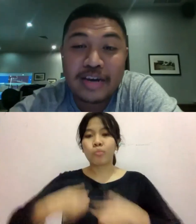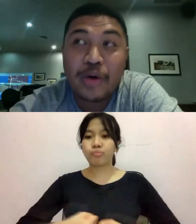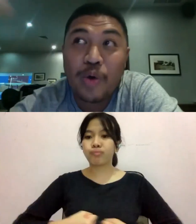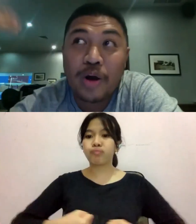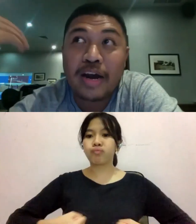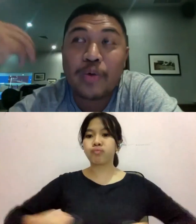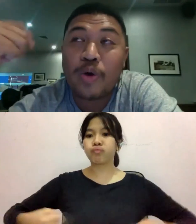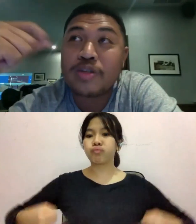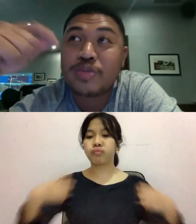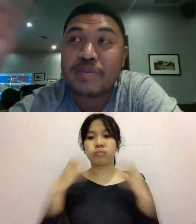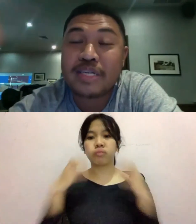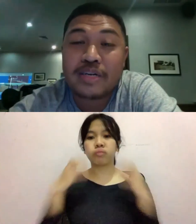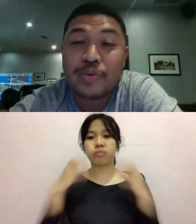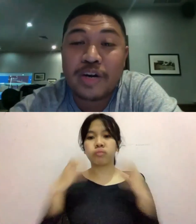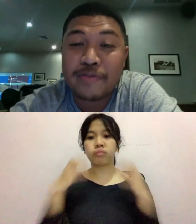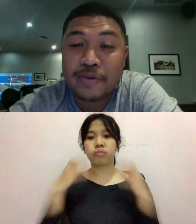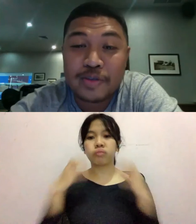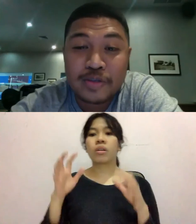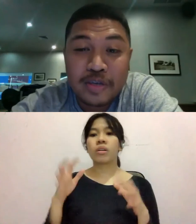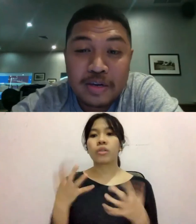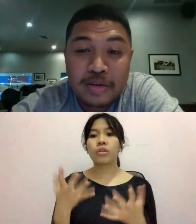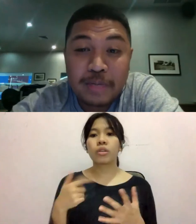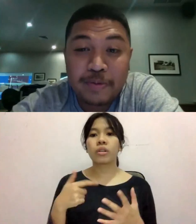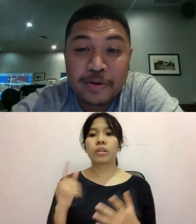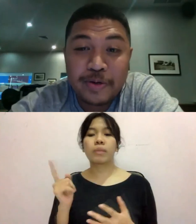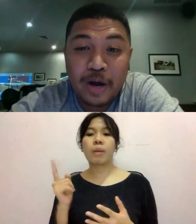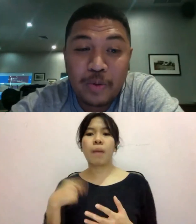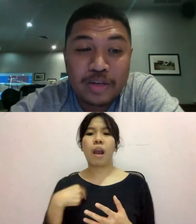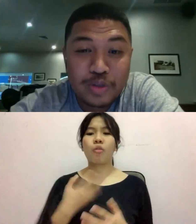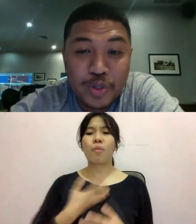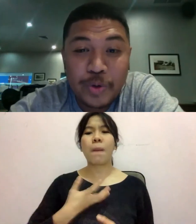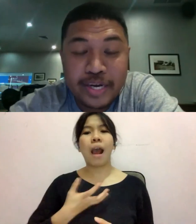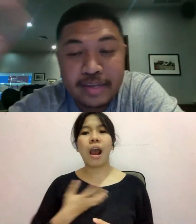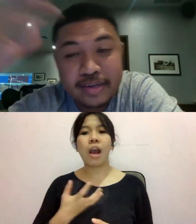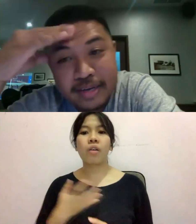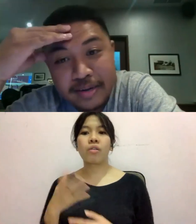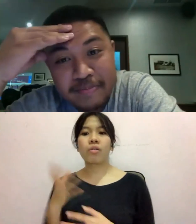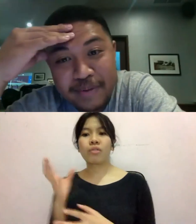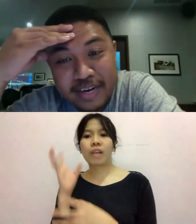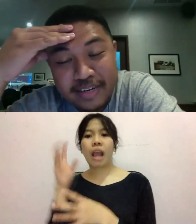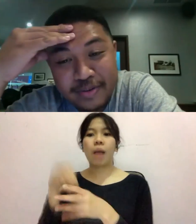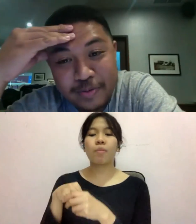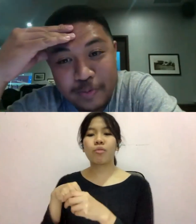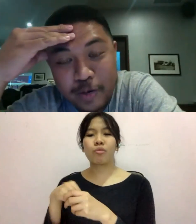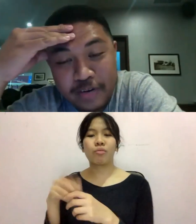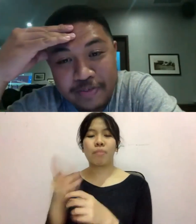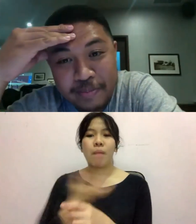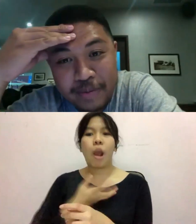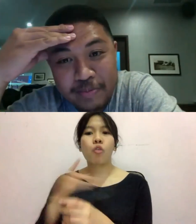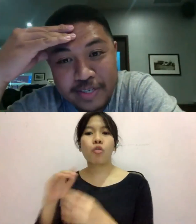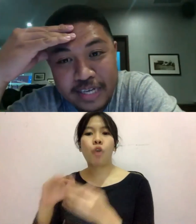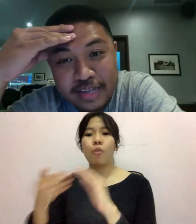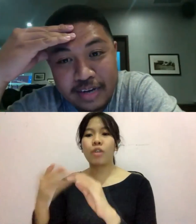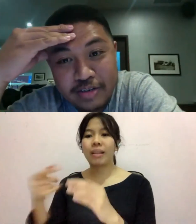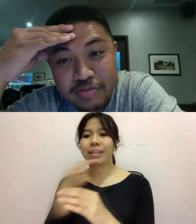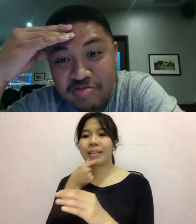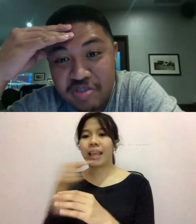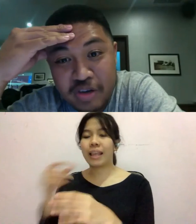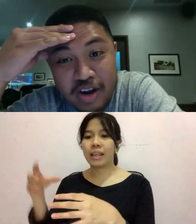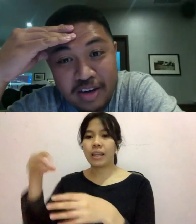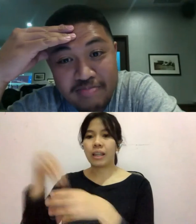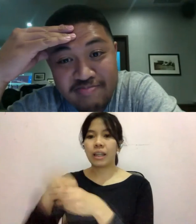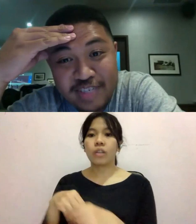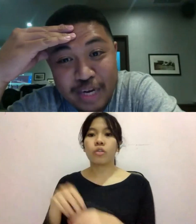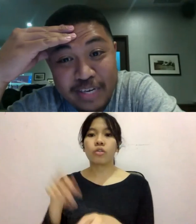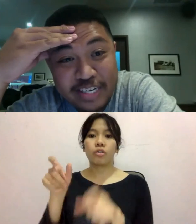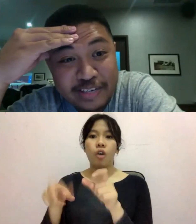want to be one of those people, you know. I want to join, but one of the members said that you're